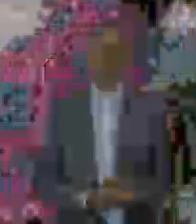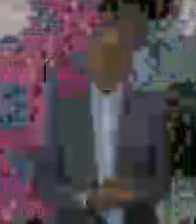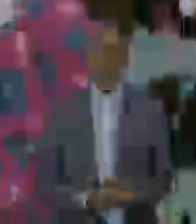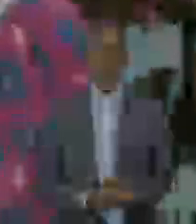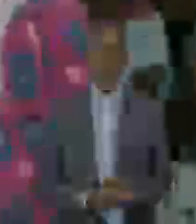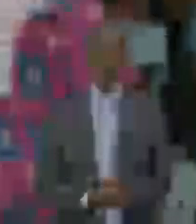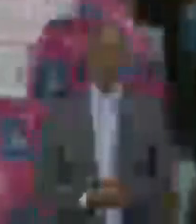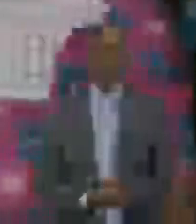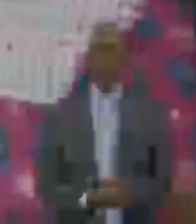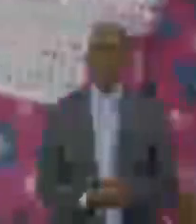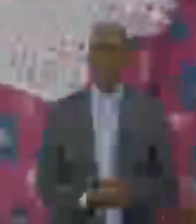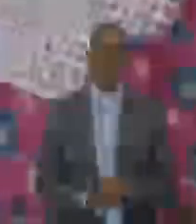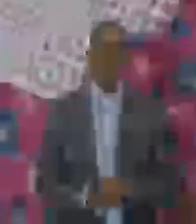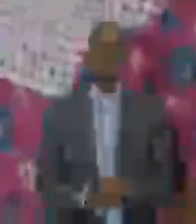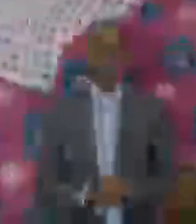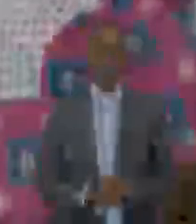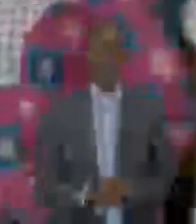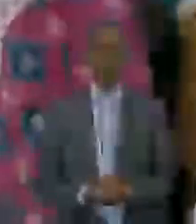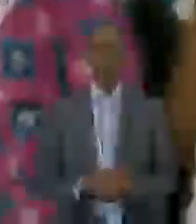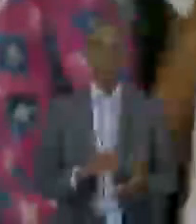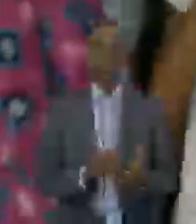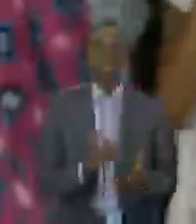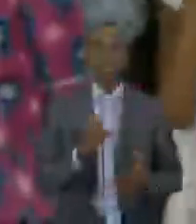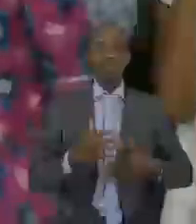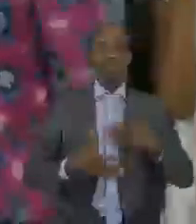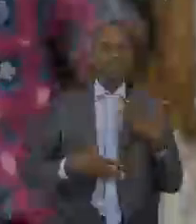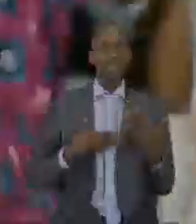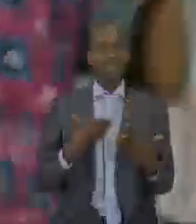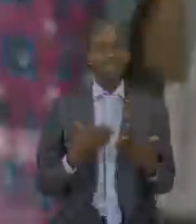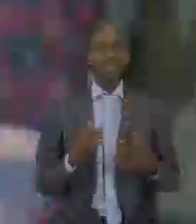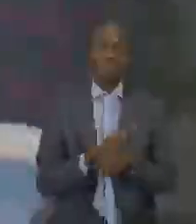It's a joy to be in Ogoni land.